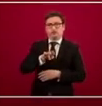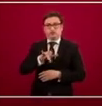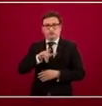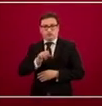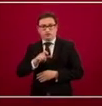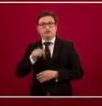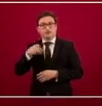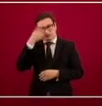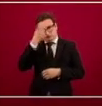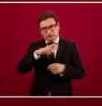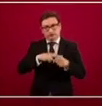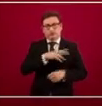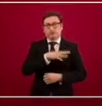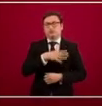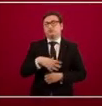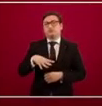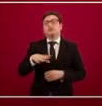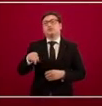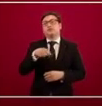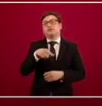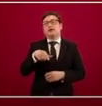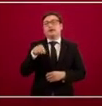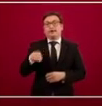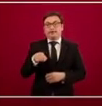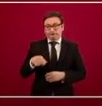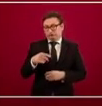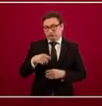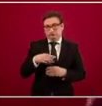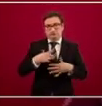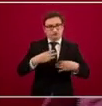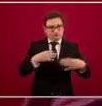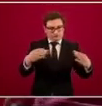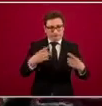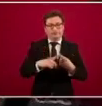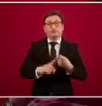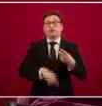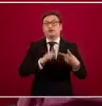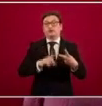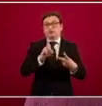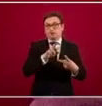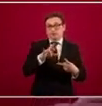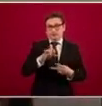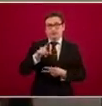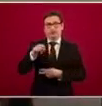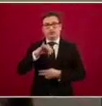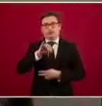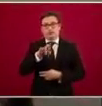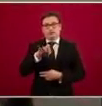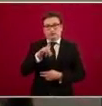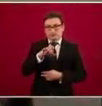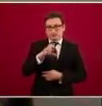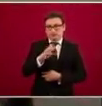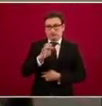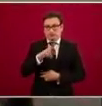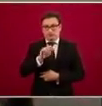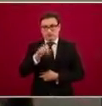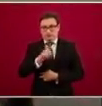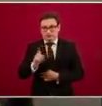technical report by Dr. Zalomia, who is the General Director of